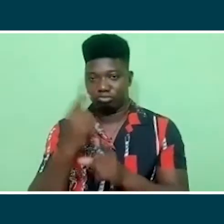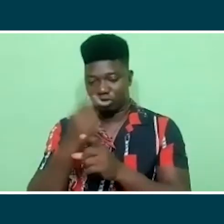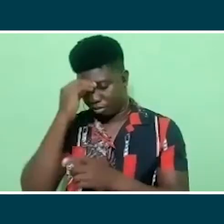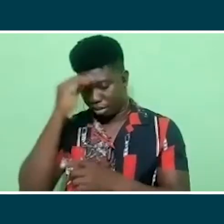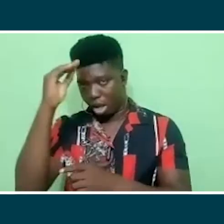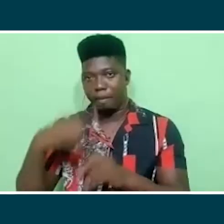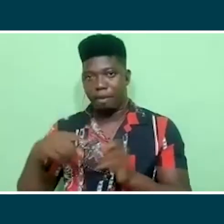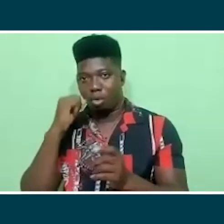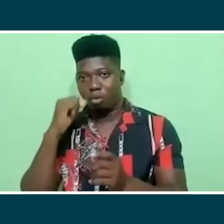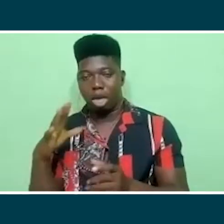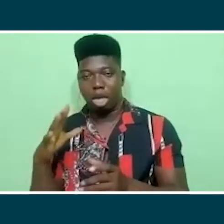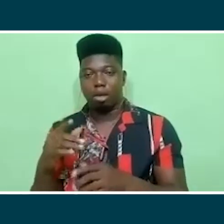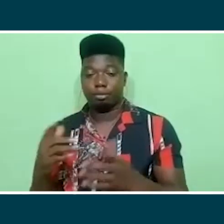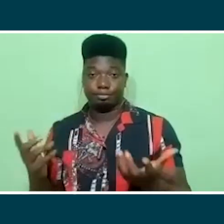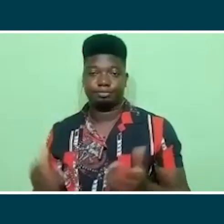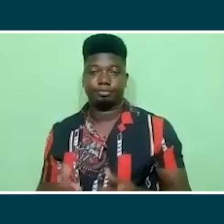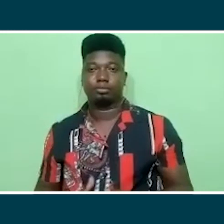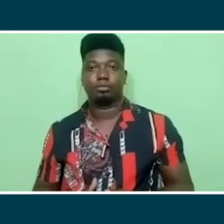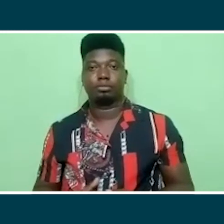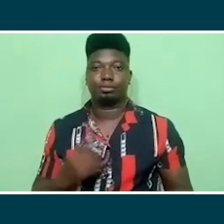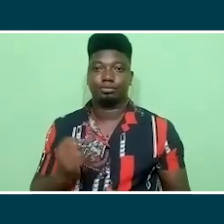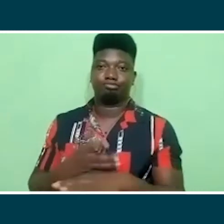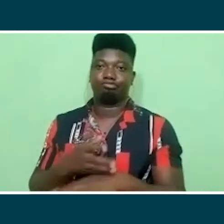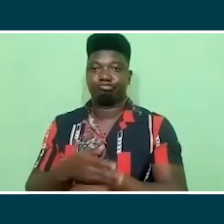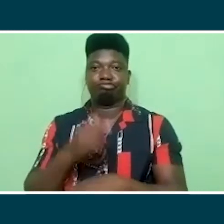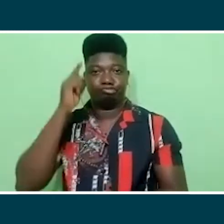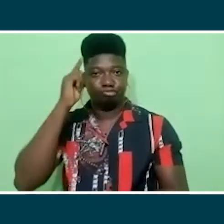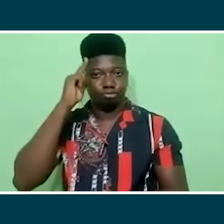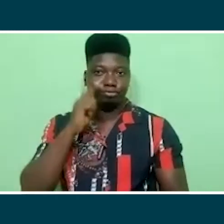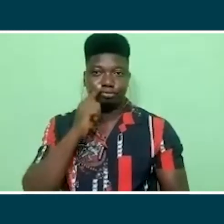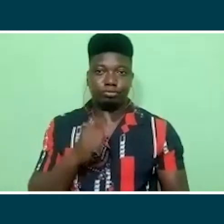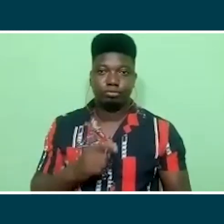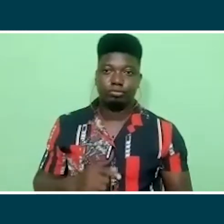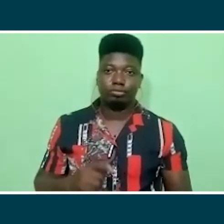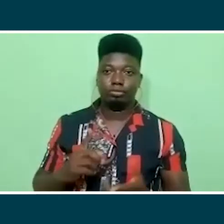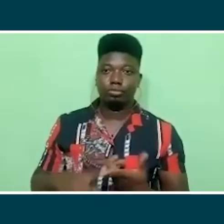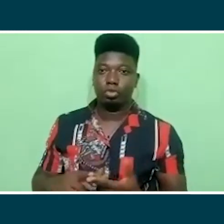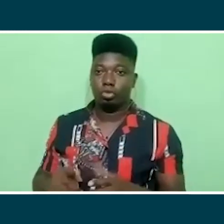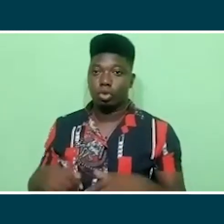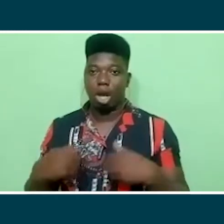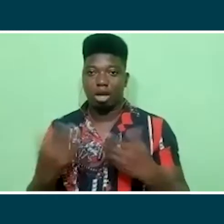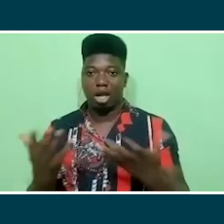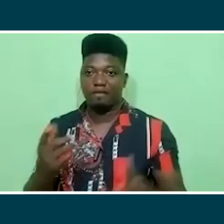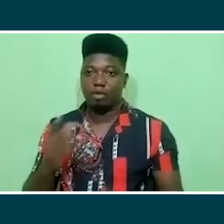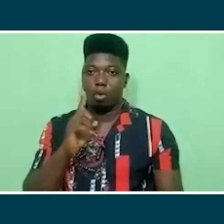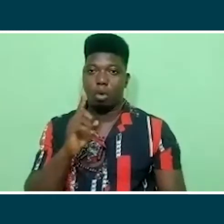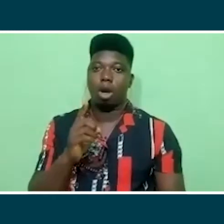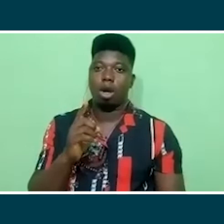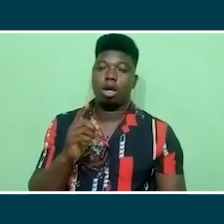all of us across the gender spectrum, to give one the invitation to their